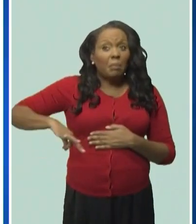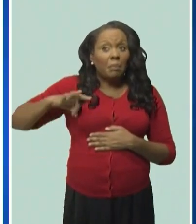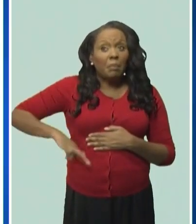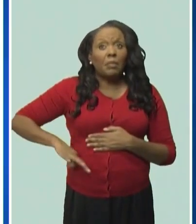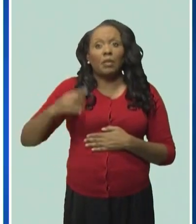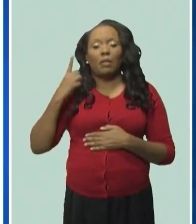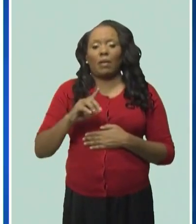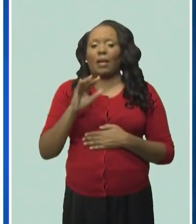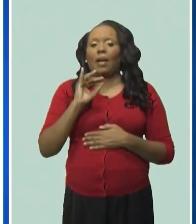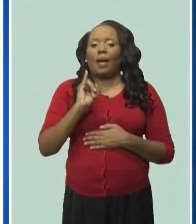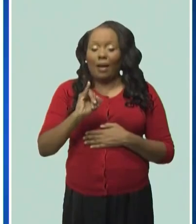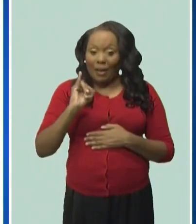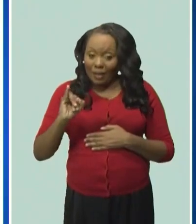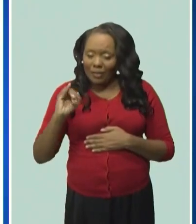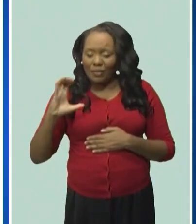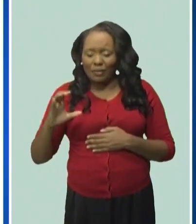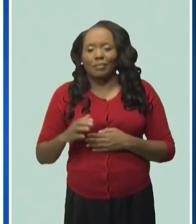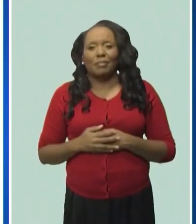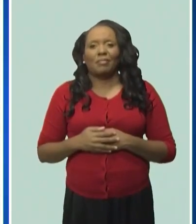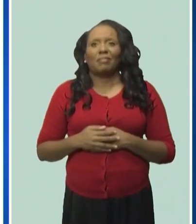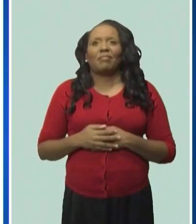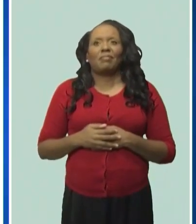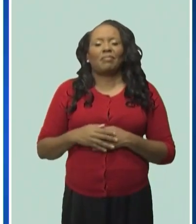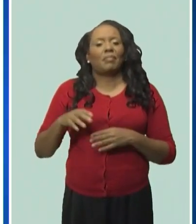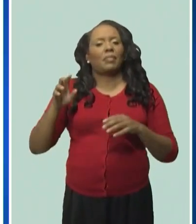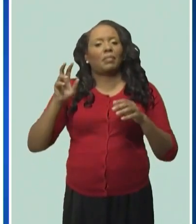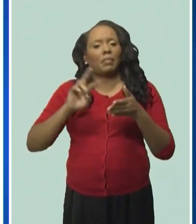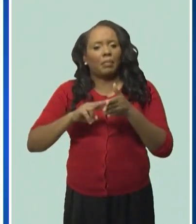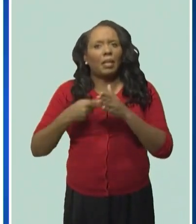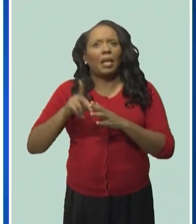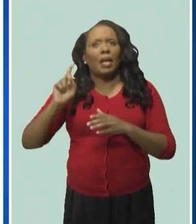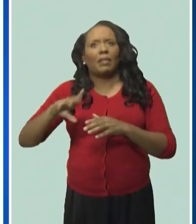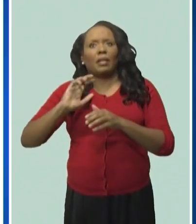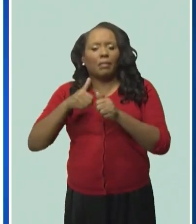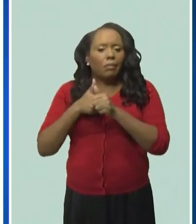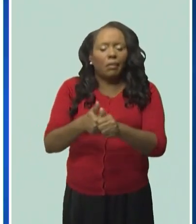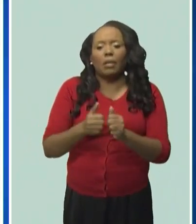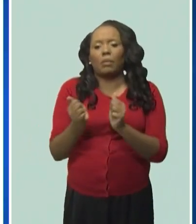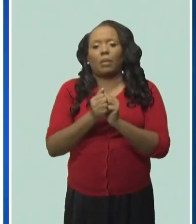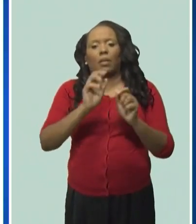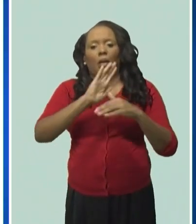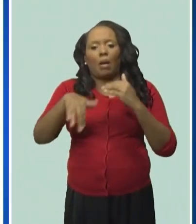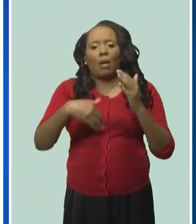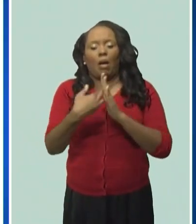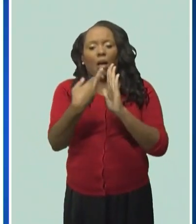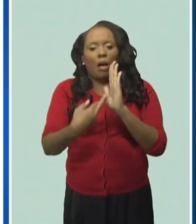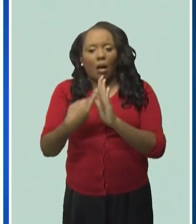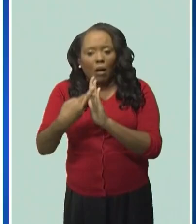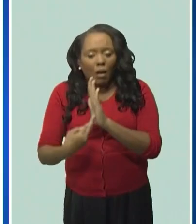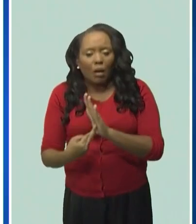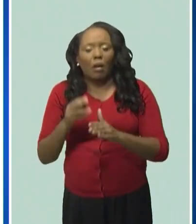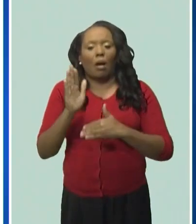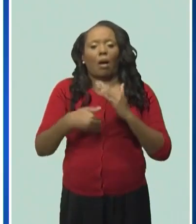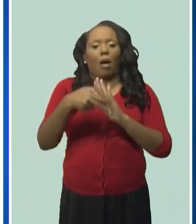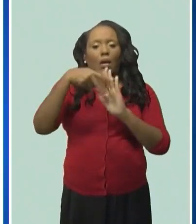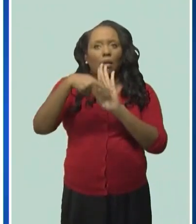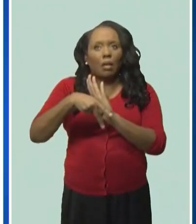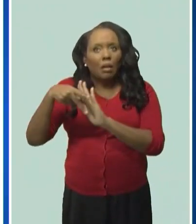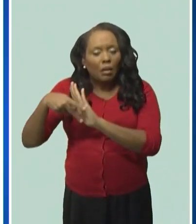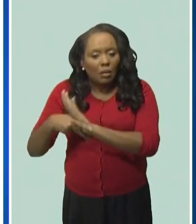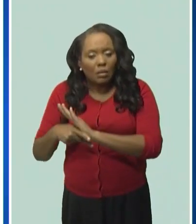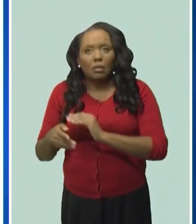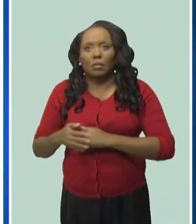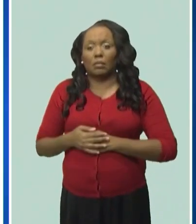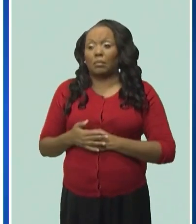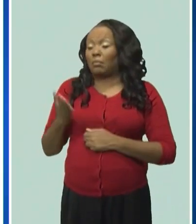the IIC include keeping up with regulatory debates, policy updates, and the latest policy thinking. Membership really takes